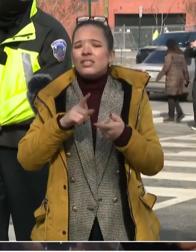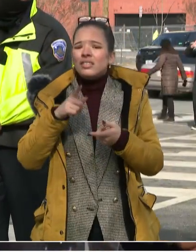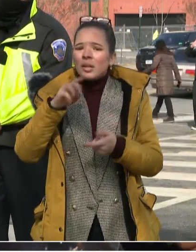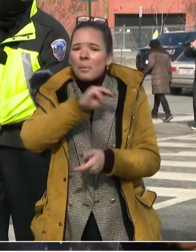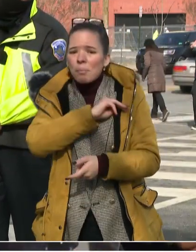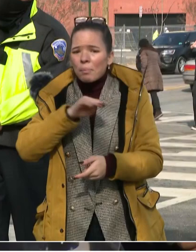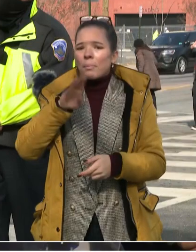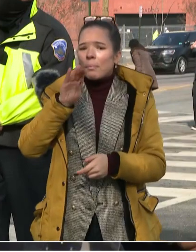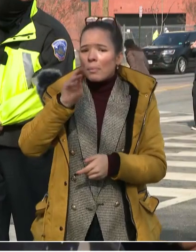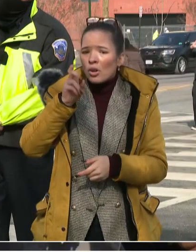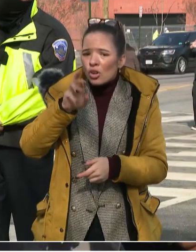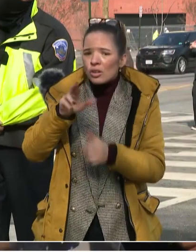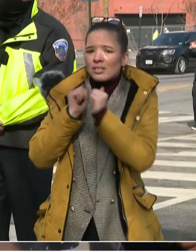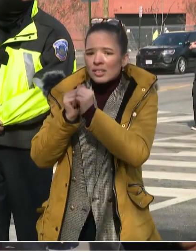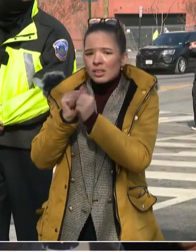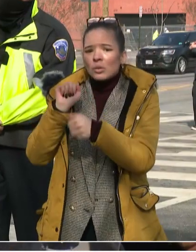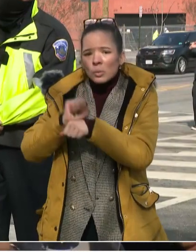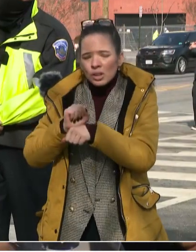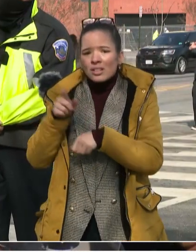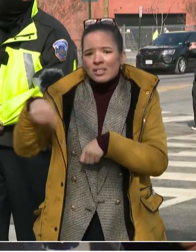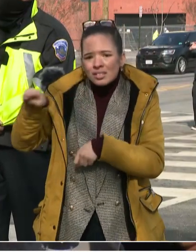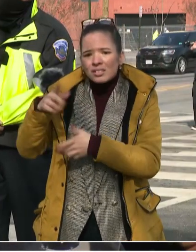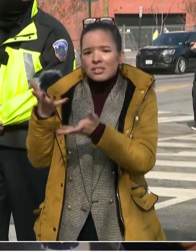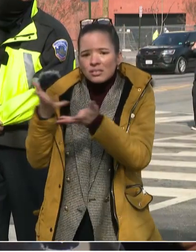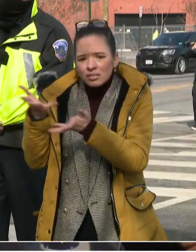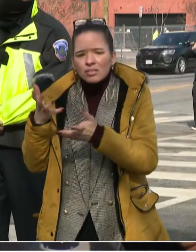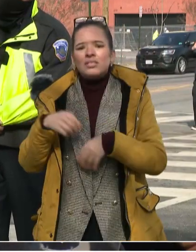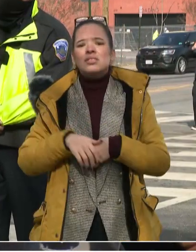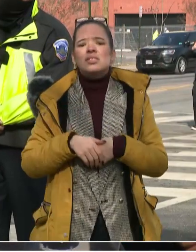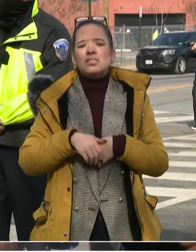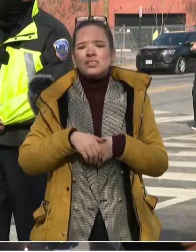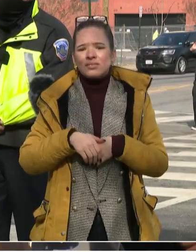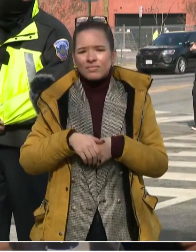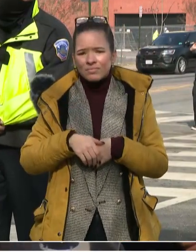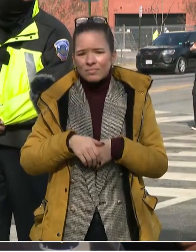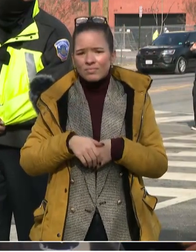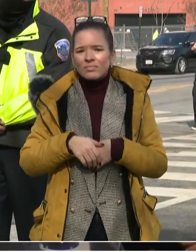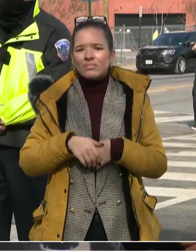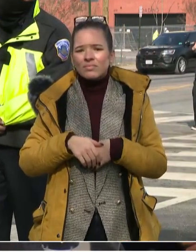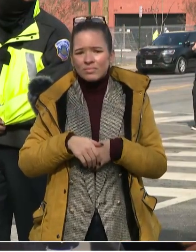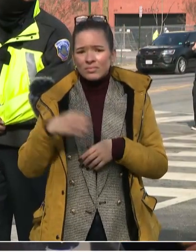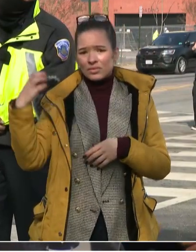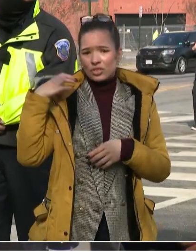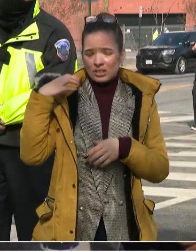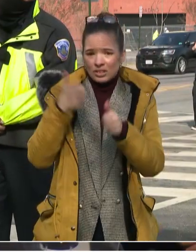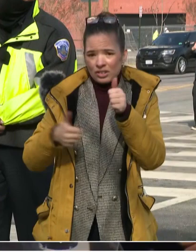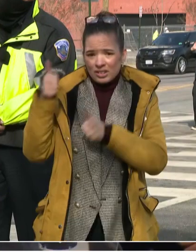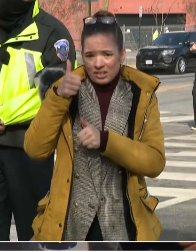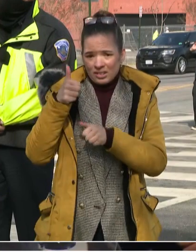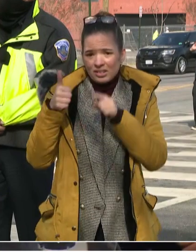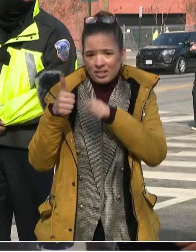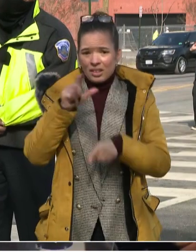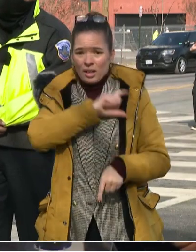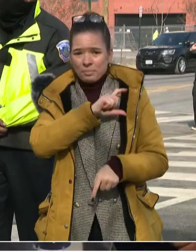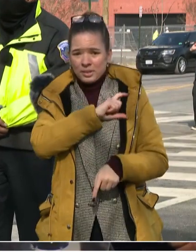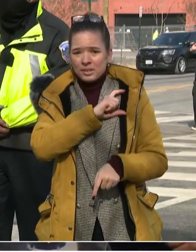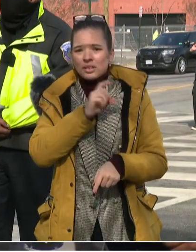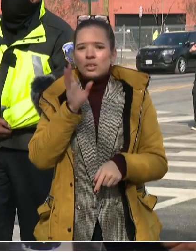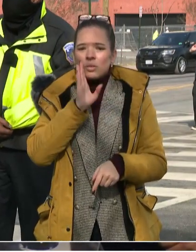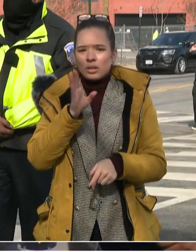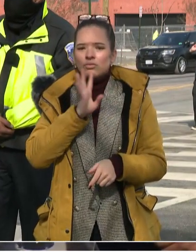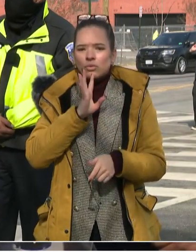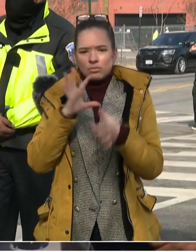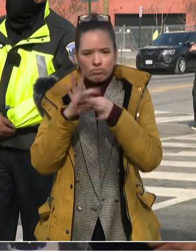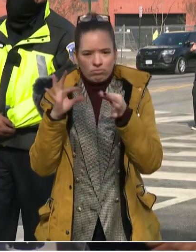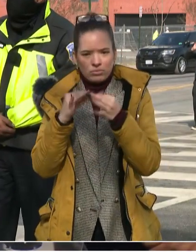continue to work with our chiefs of police who you will hear from today. We're going to be working with everyone. But this has to end. It absolutely